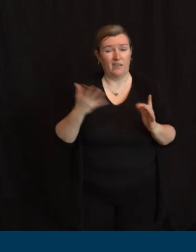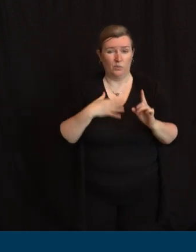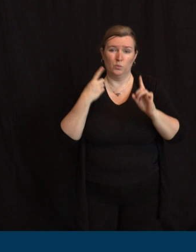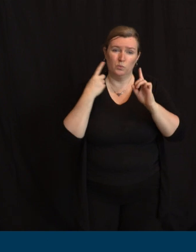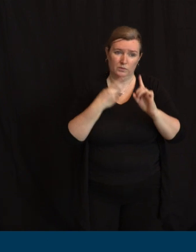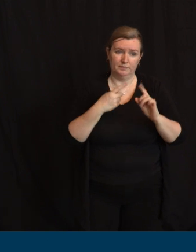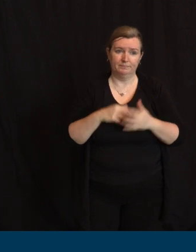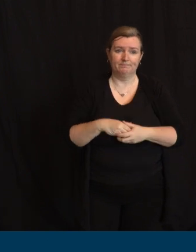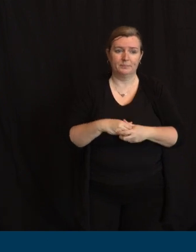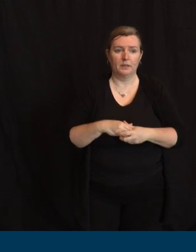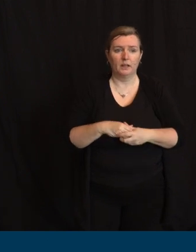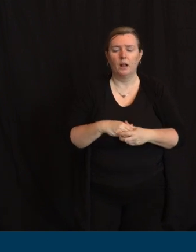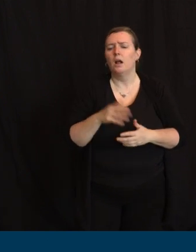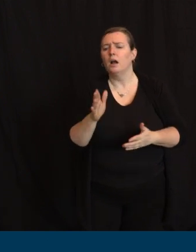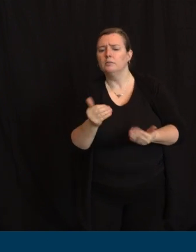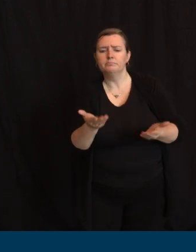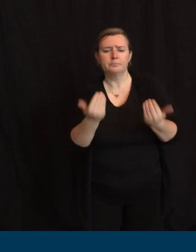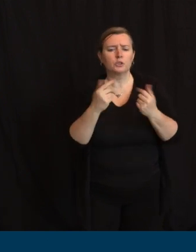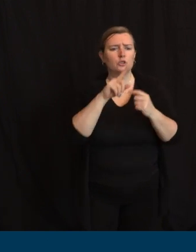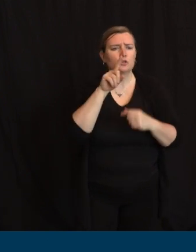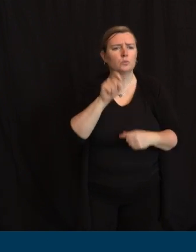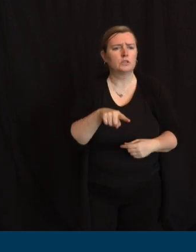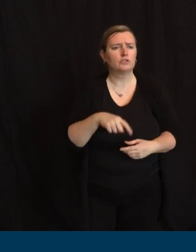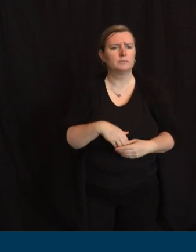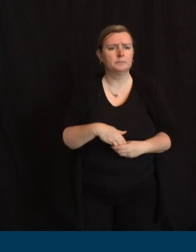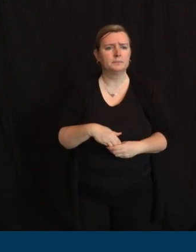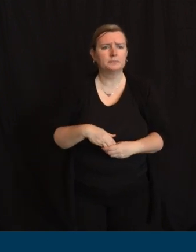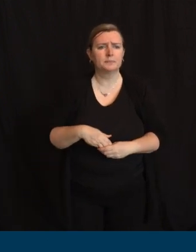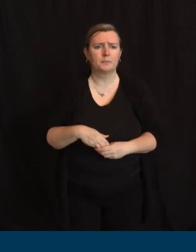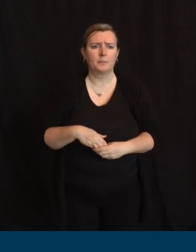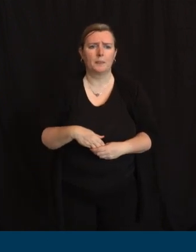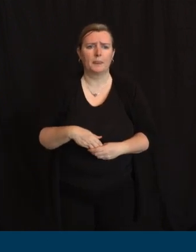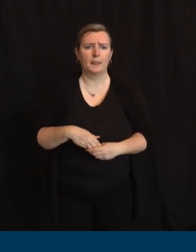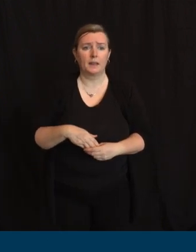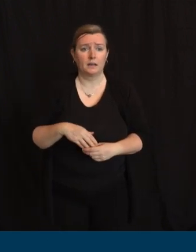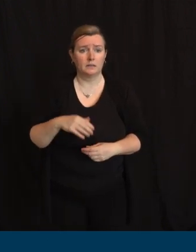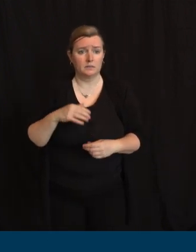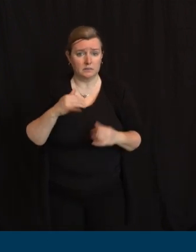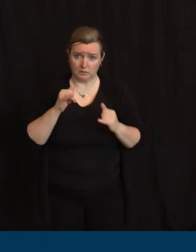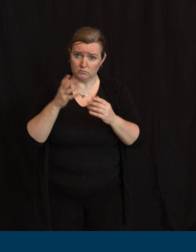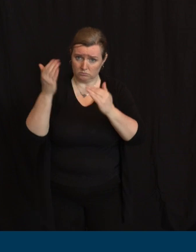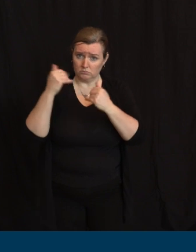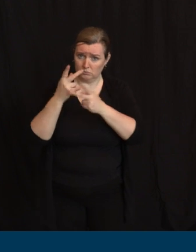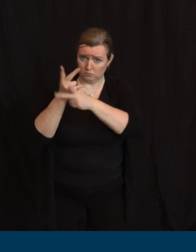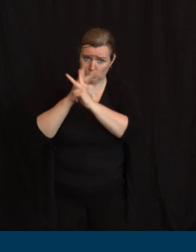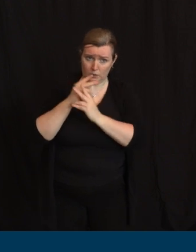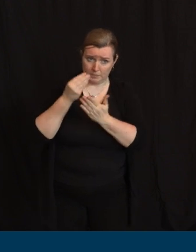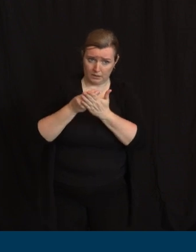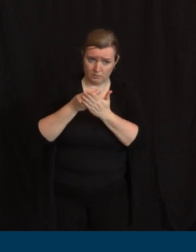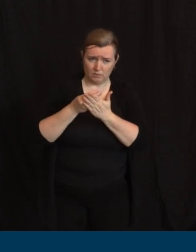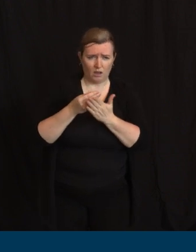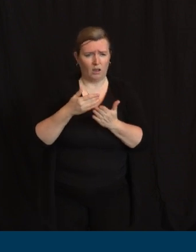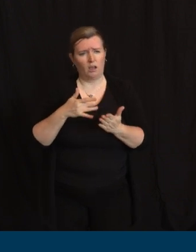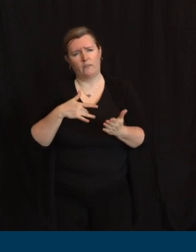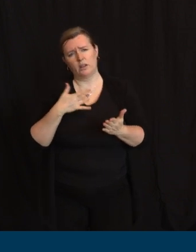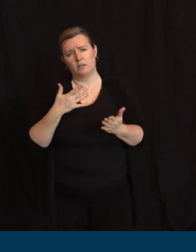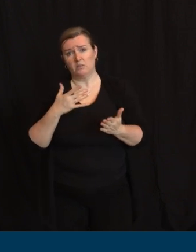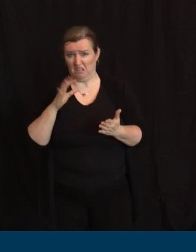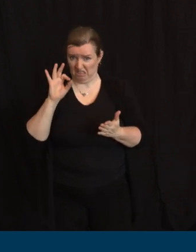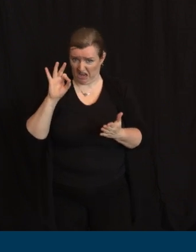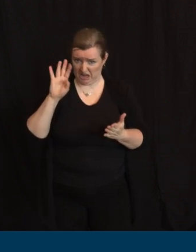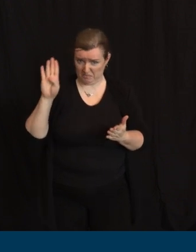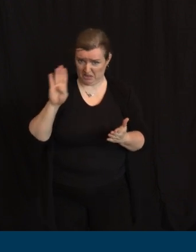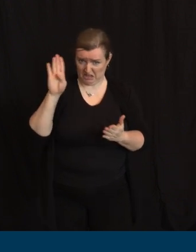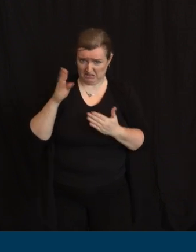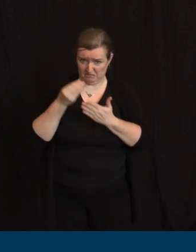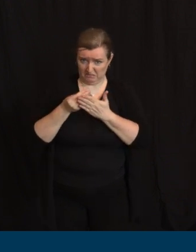for borrowing, and the amount you would seek is about $9 billion? Now, the maximum is $9 billion. I'm not sure exactly what the